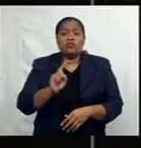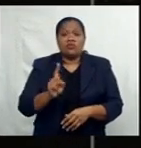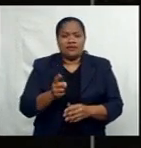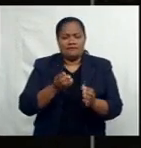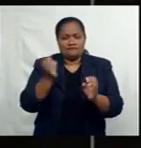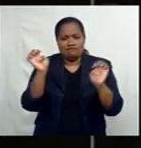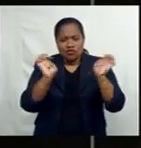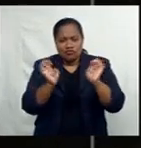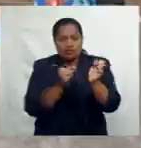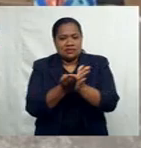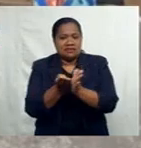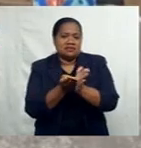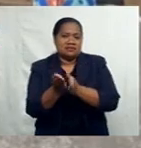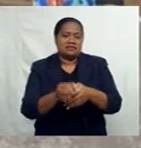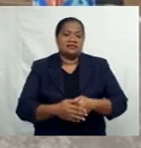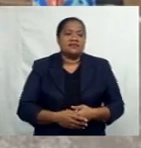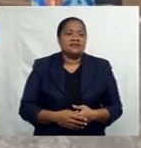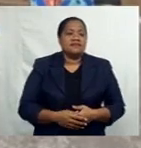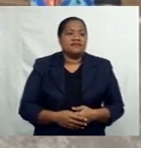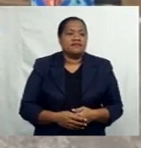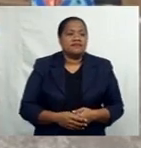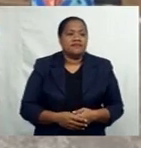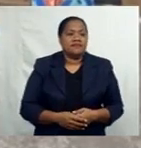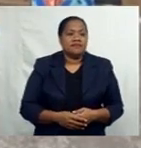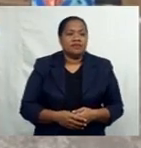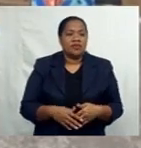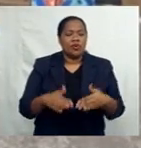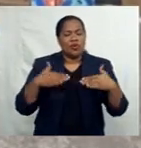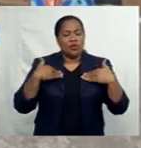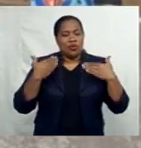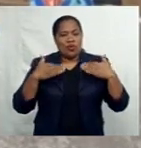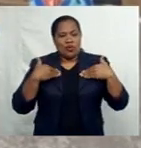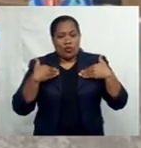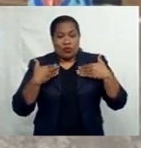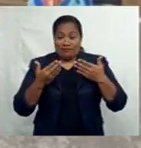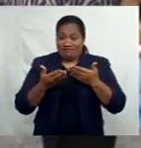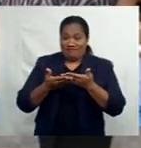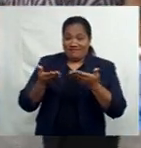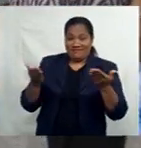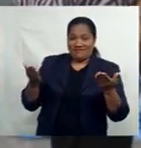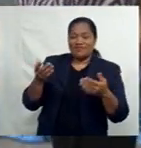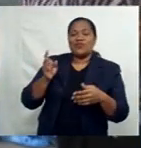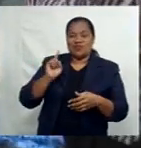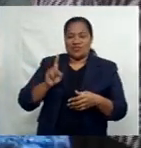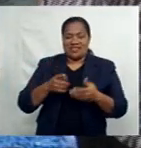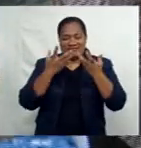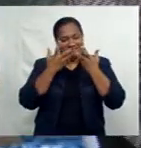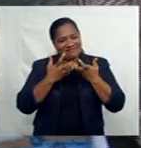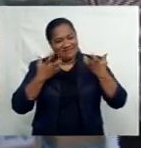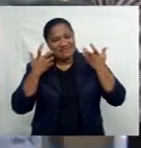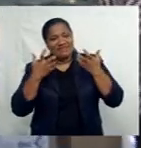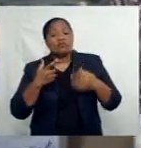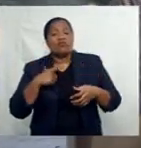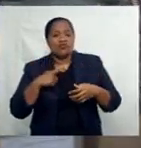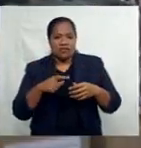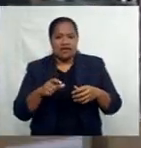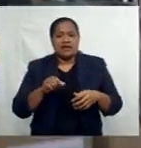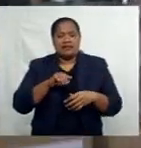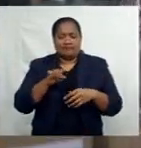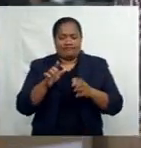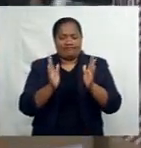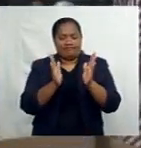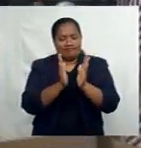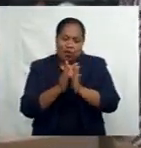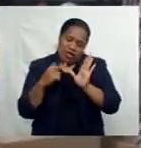Josiah Nanunga reports. The joy on their faces says it all, as their prayers have been answered after St. John New